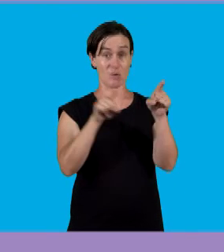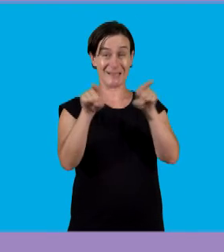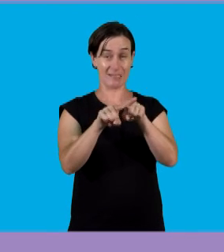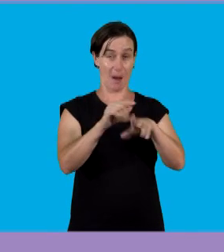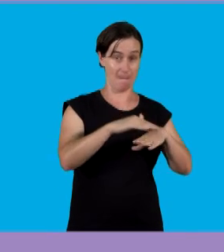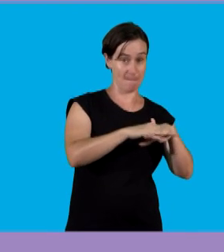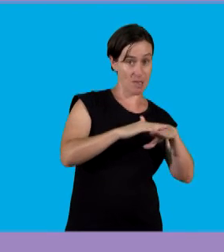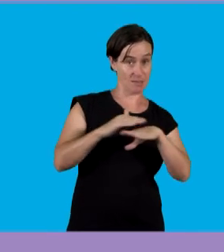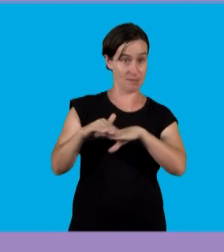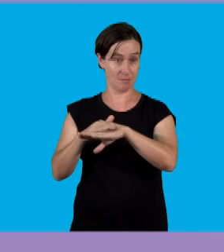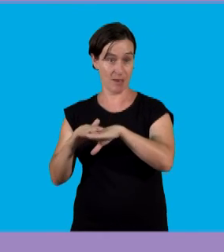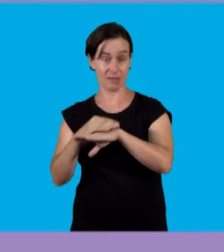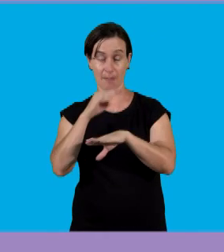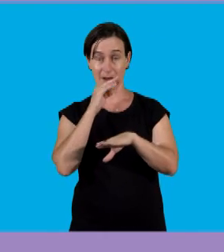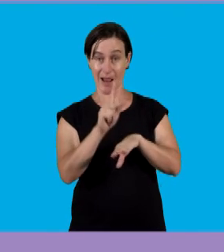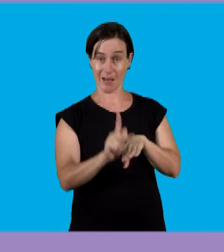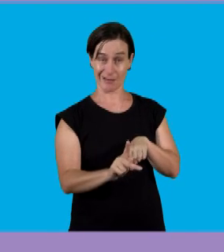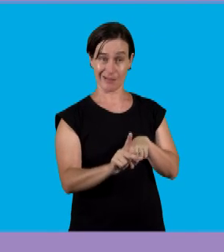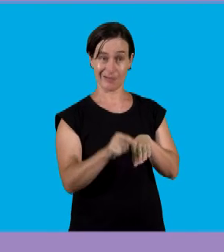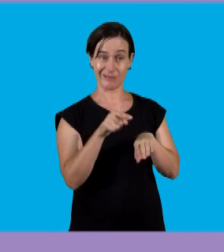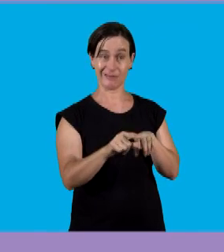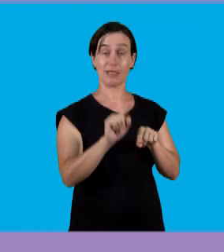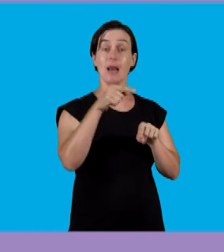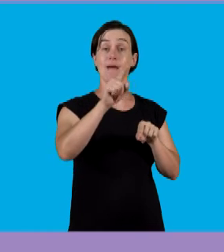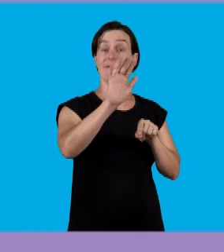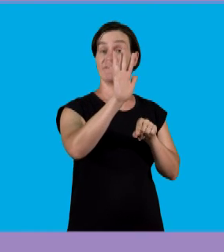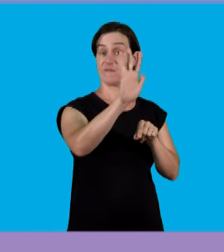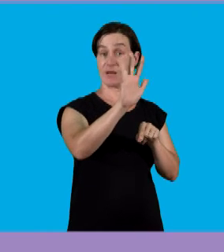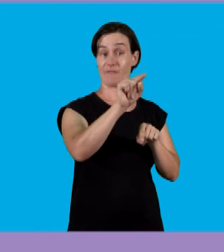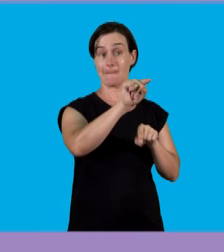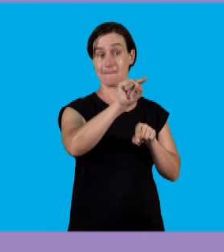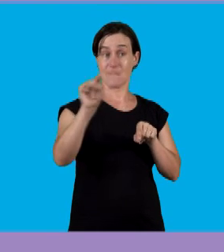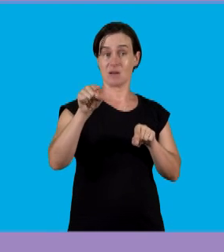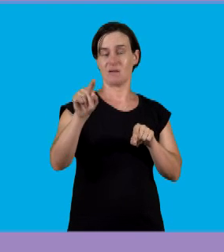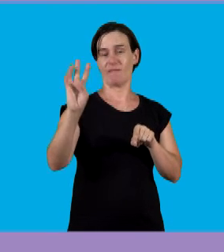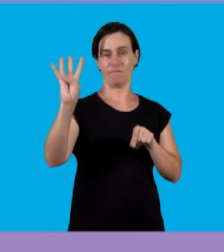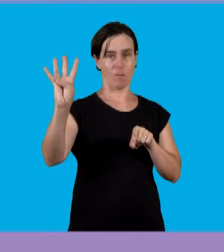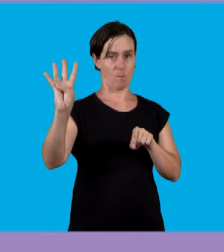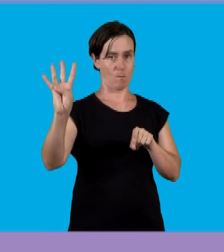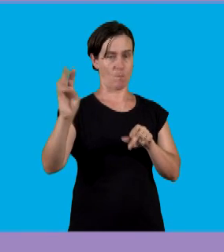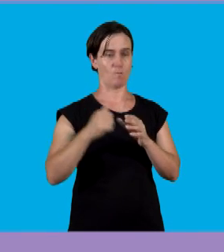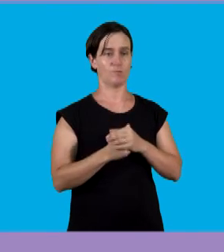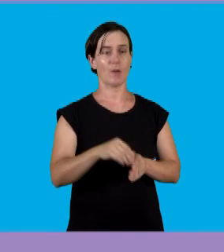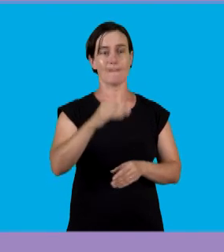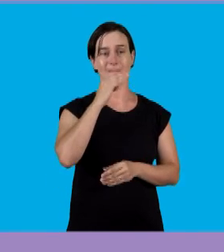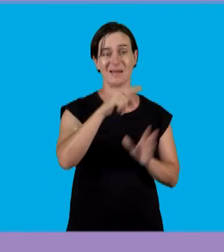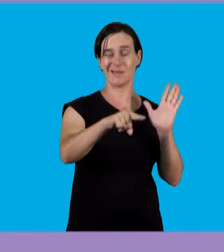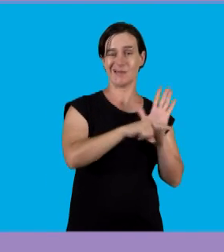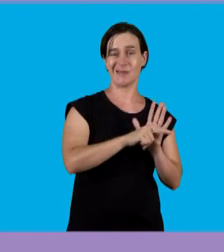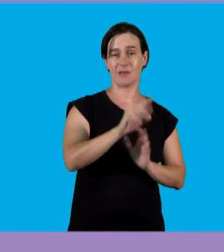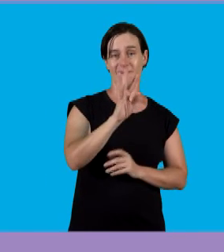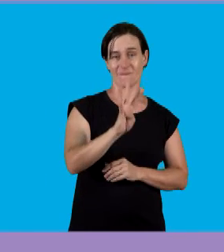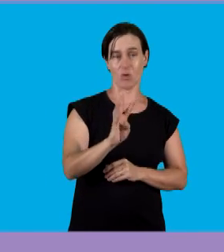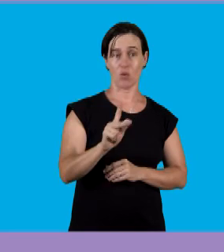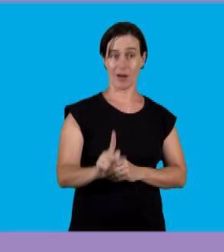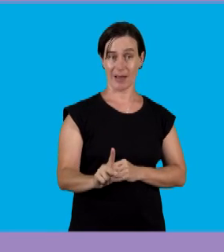take those powers that have the same base. We're going to subtract the exponents. So our answer there is